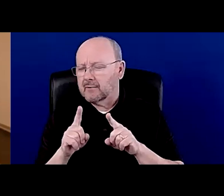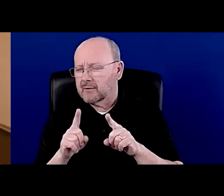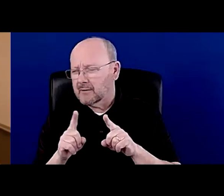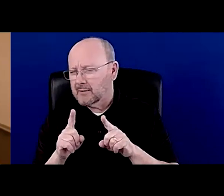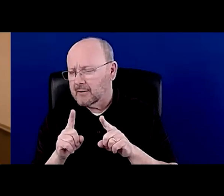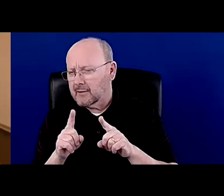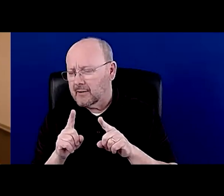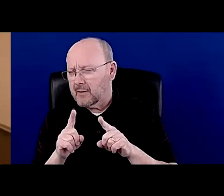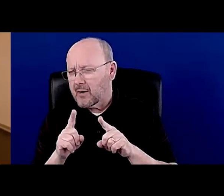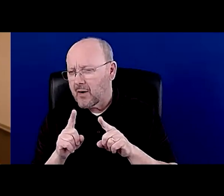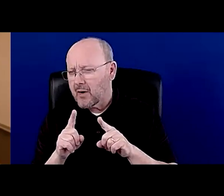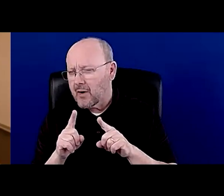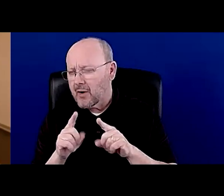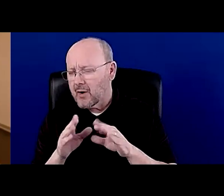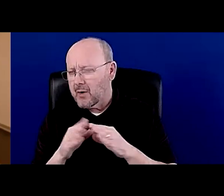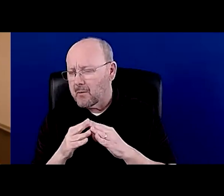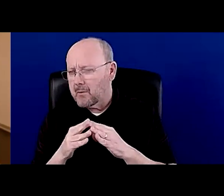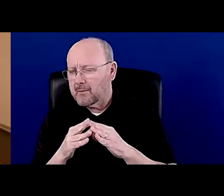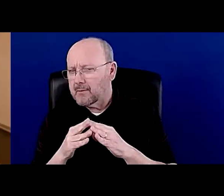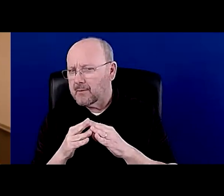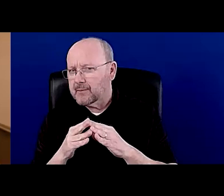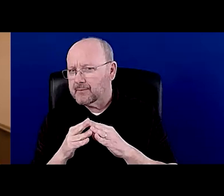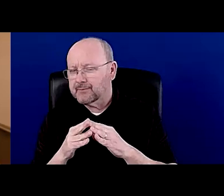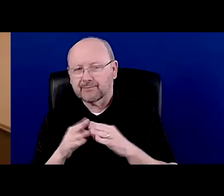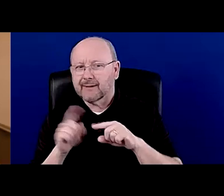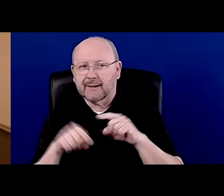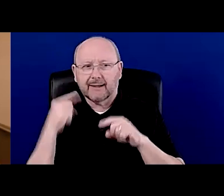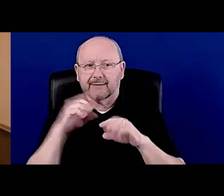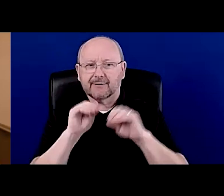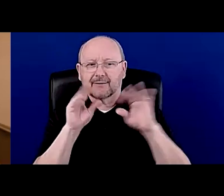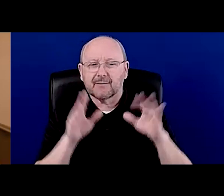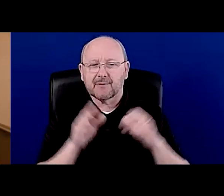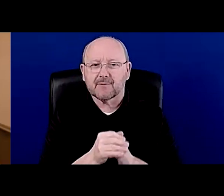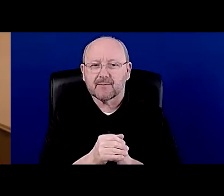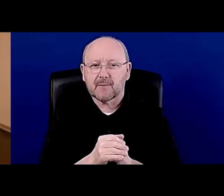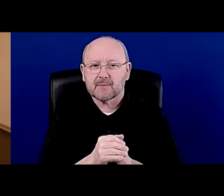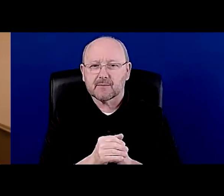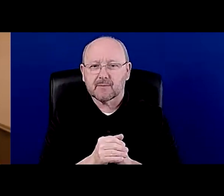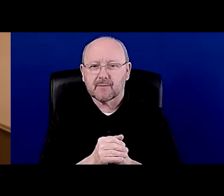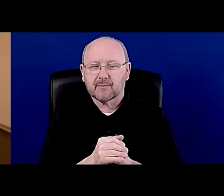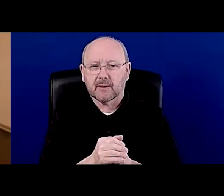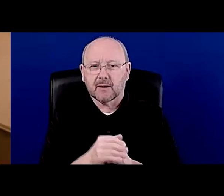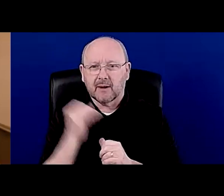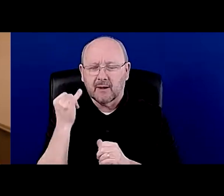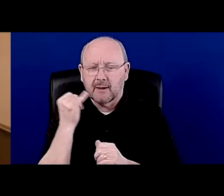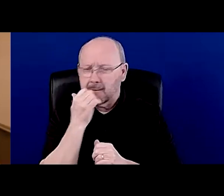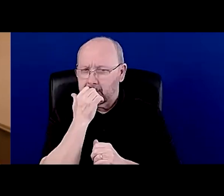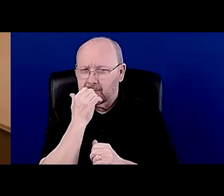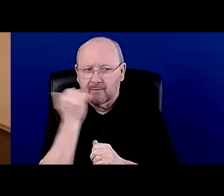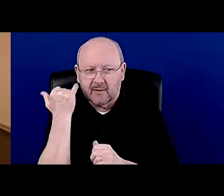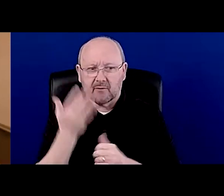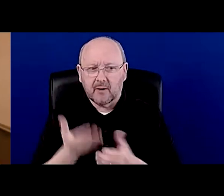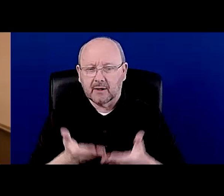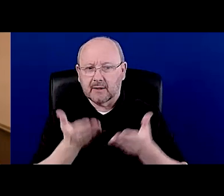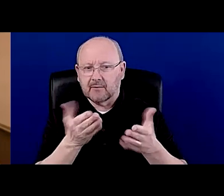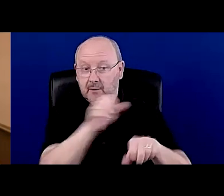minority opinion by Justice Roberts? I typed that into ChatGPT and they spit out an answer It was actually a high C-level